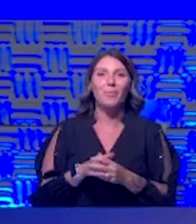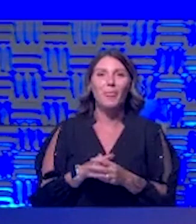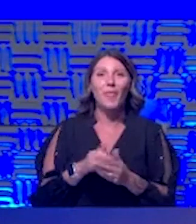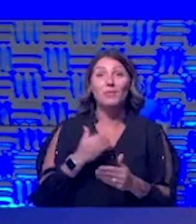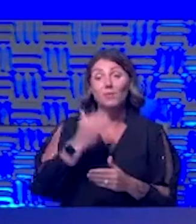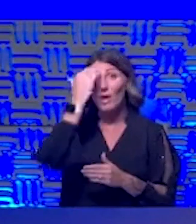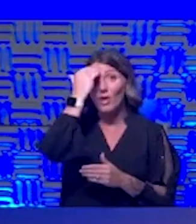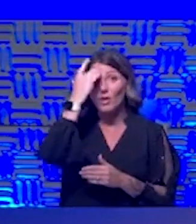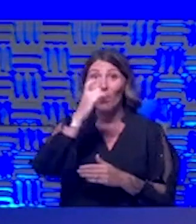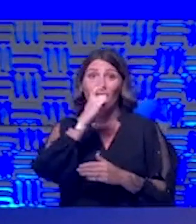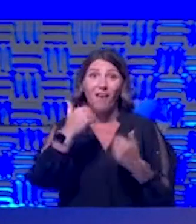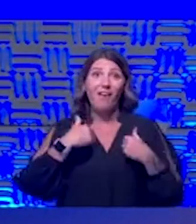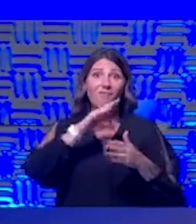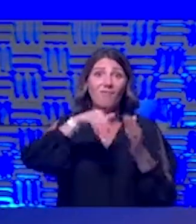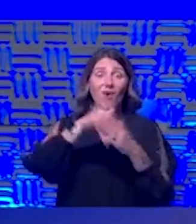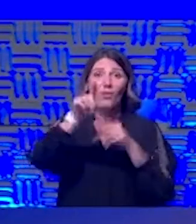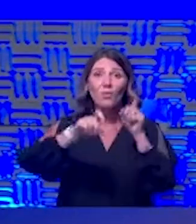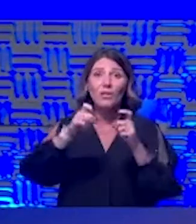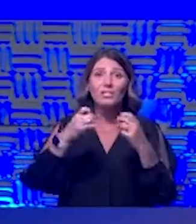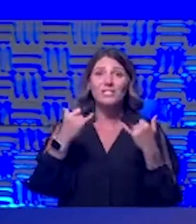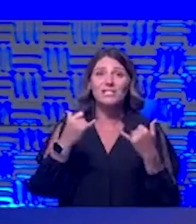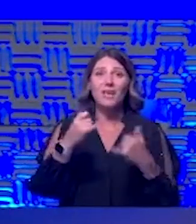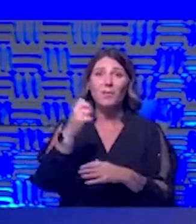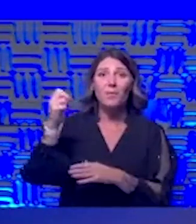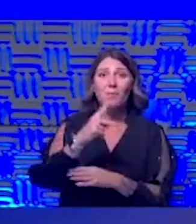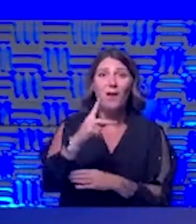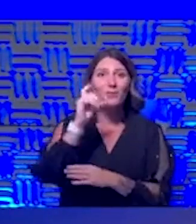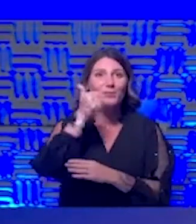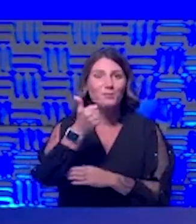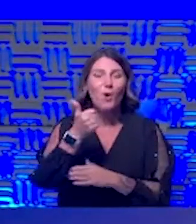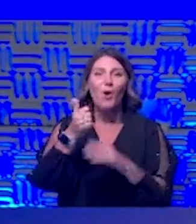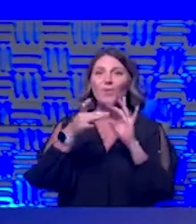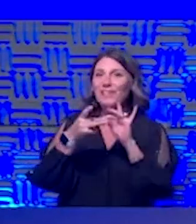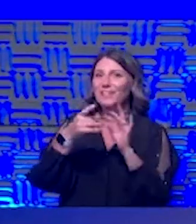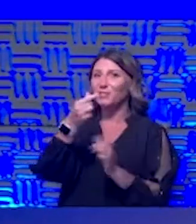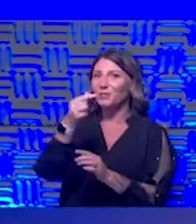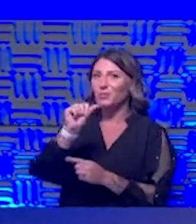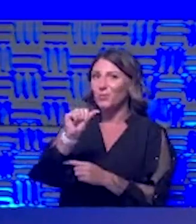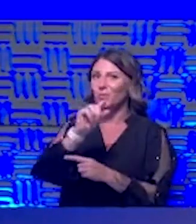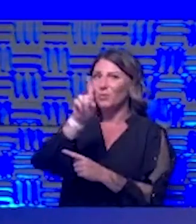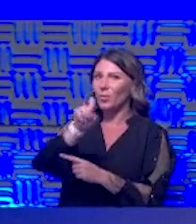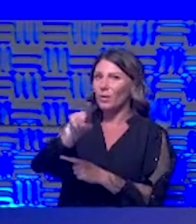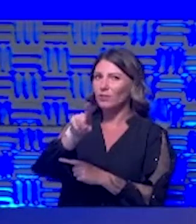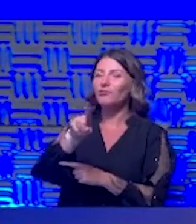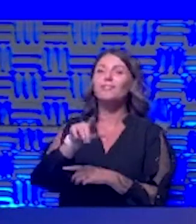to all our questions today. We'll be back tomorrow to the Georgia question. I'm sure we'll take that on in the